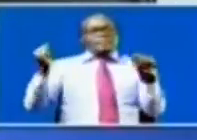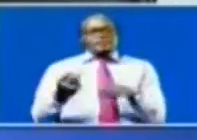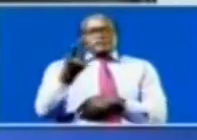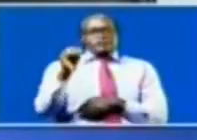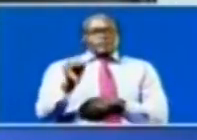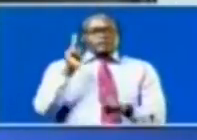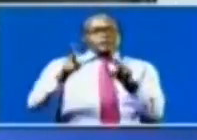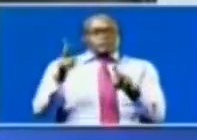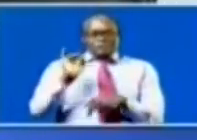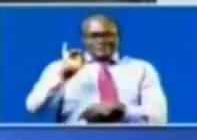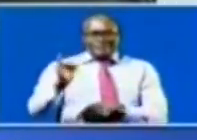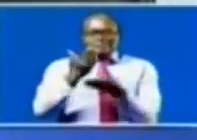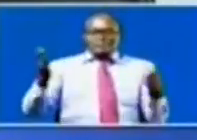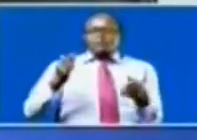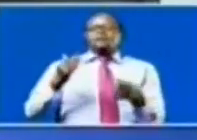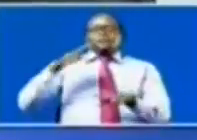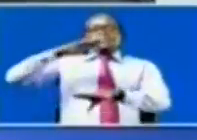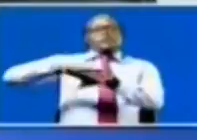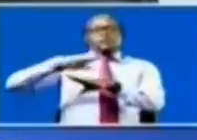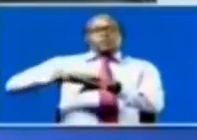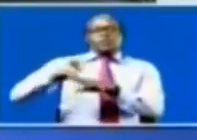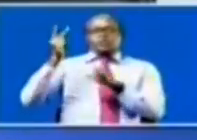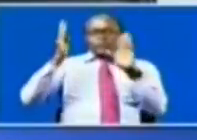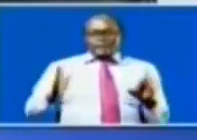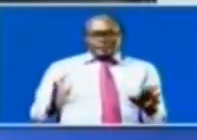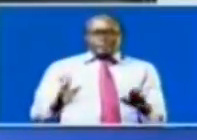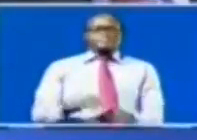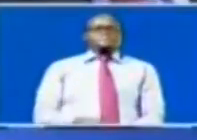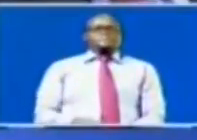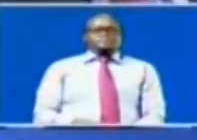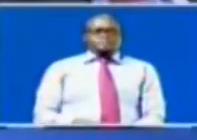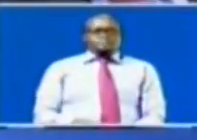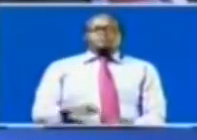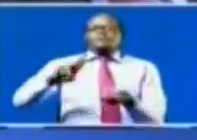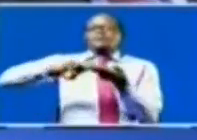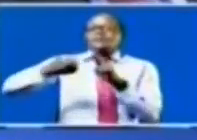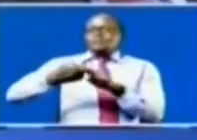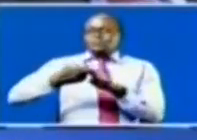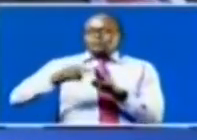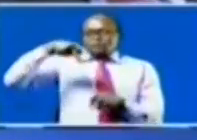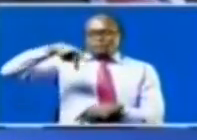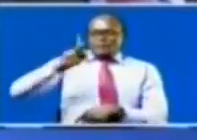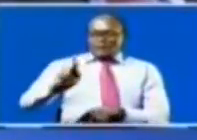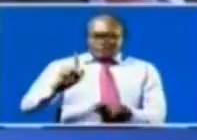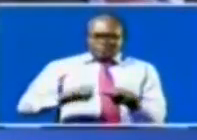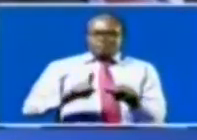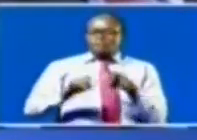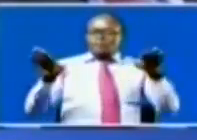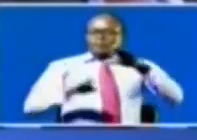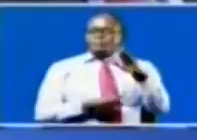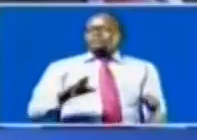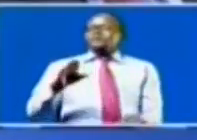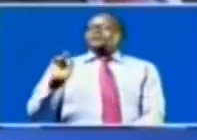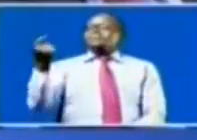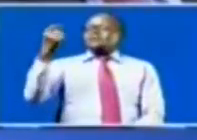he's a candidate that appeals to all Kenyans across the board. The relationship between Peter Kenneth and Deputy President